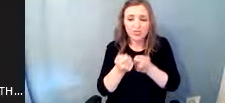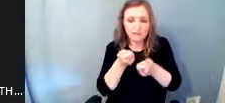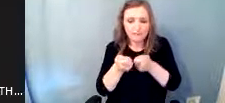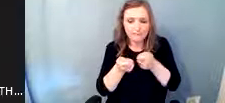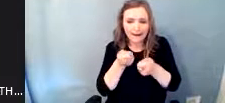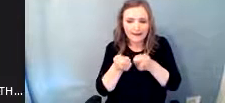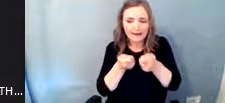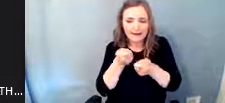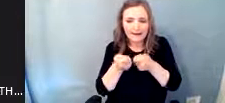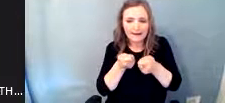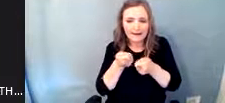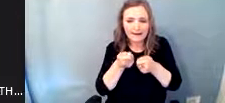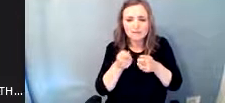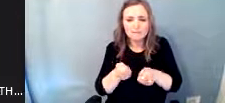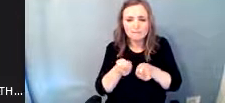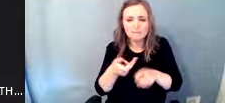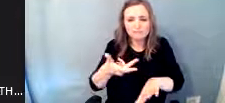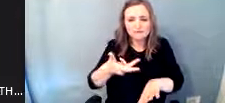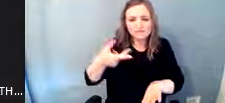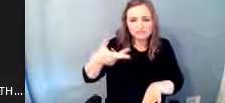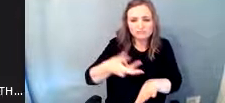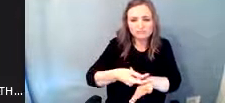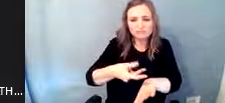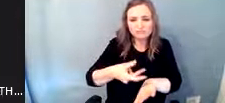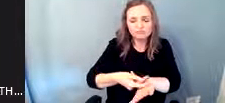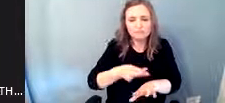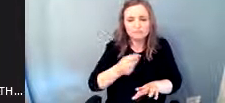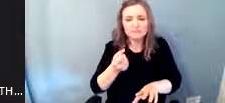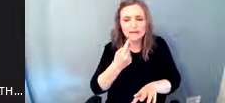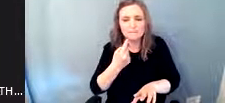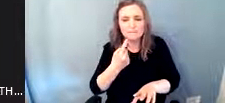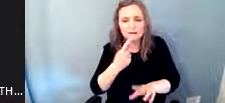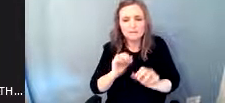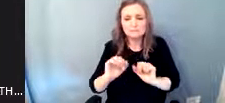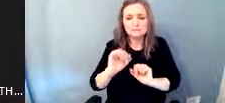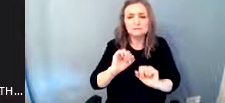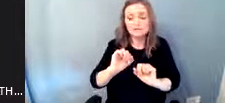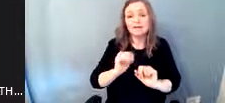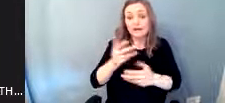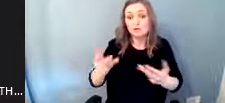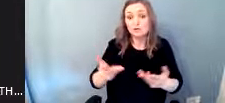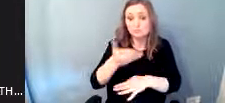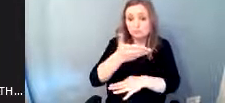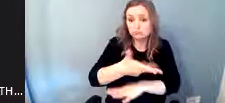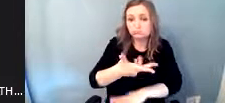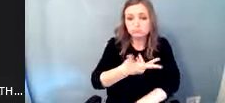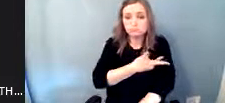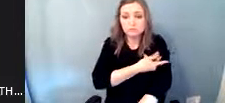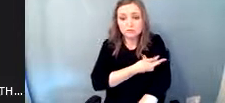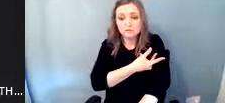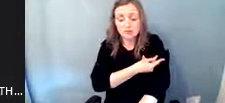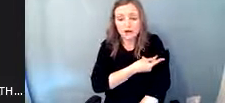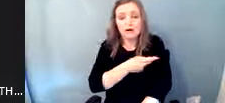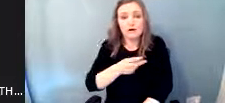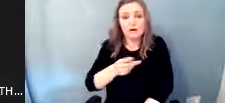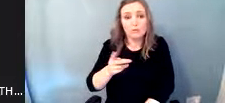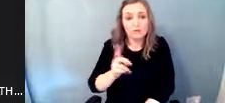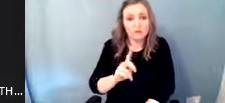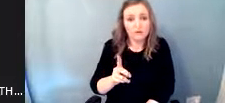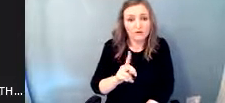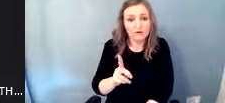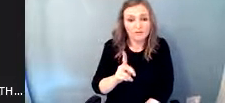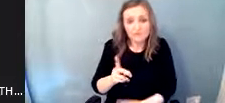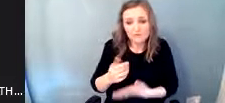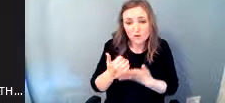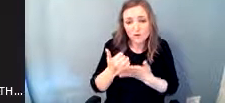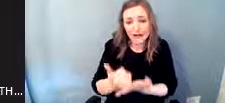And so they were encouraged to, from a very early stage, get their boosters, get their vaccinations and their boosters, and they will